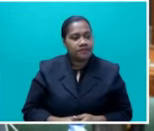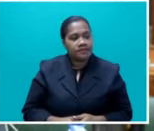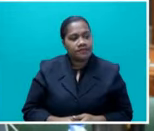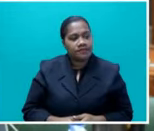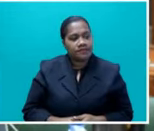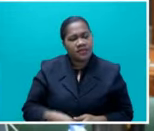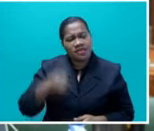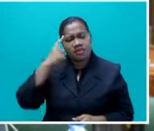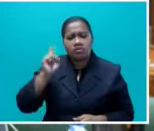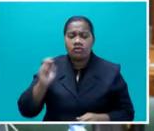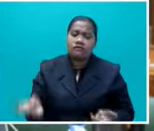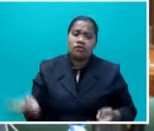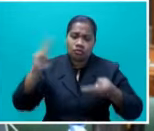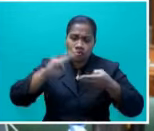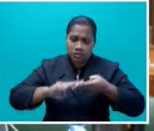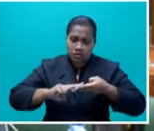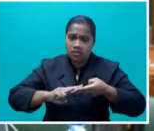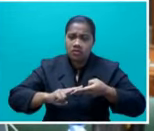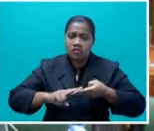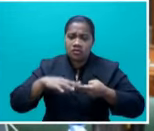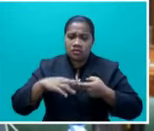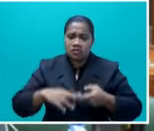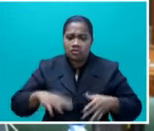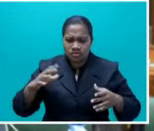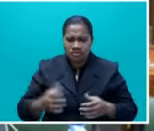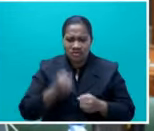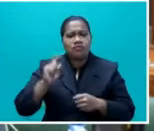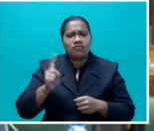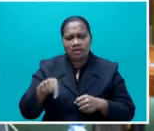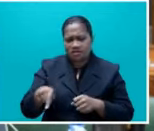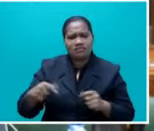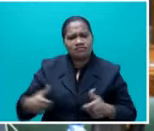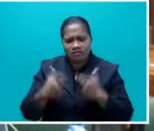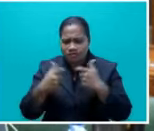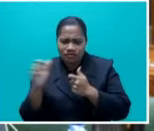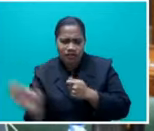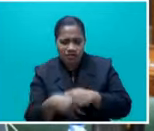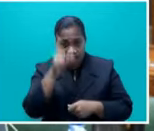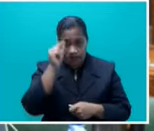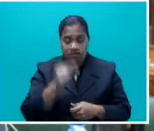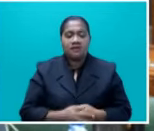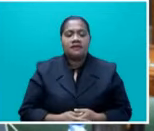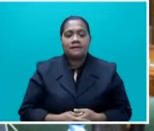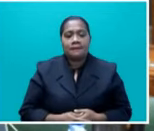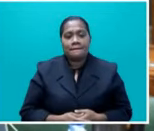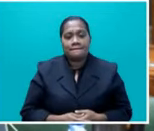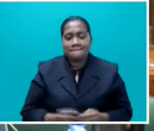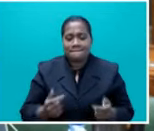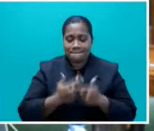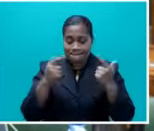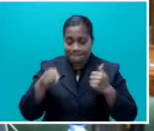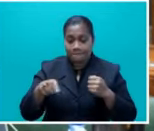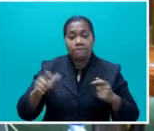and a call for unity to embrace challenges laid before all Fijians. Madam Speaker, as a nation, our greatest threat is climate change and